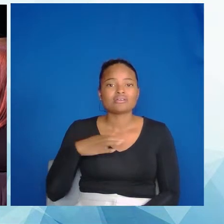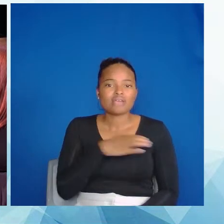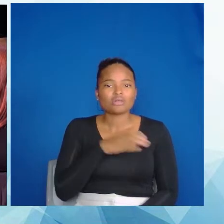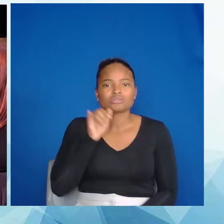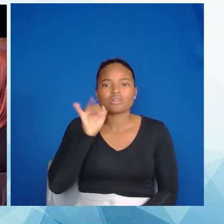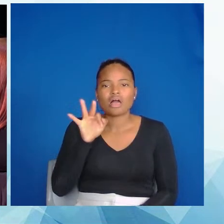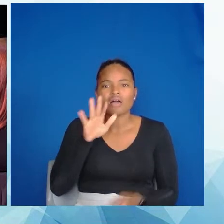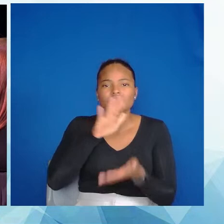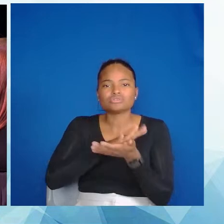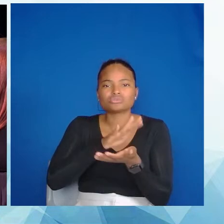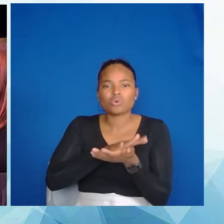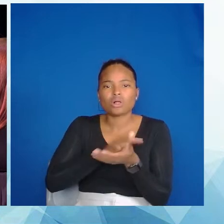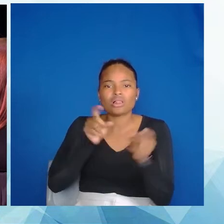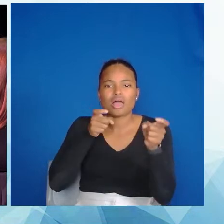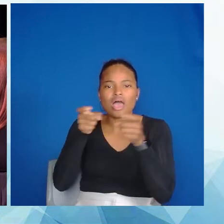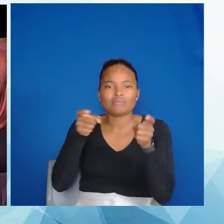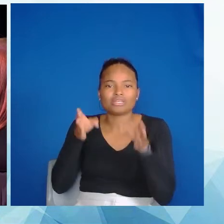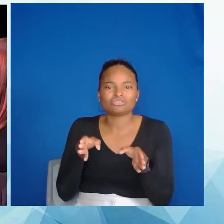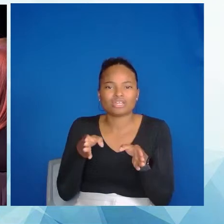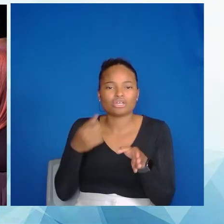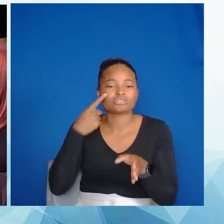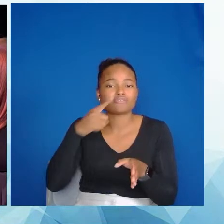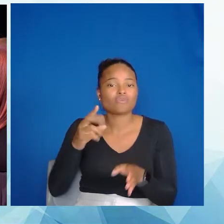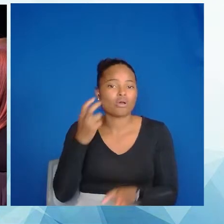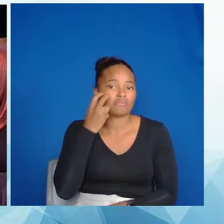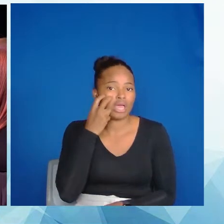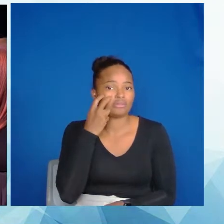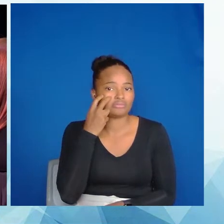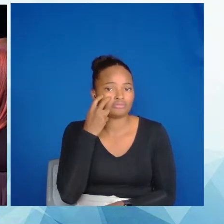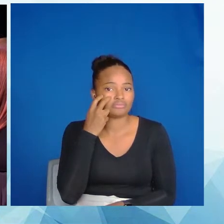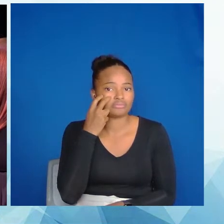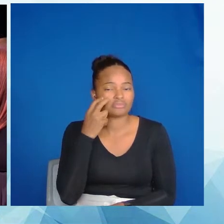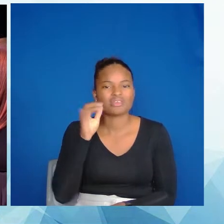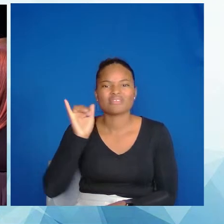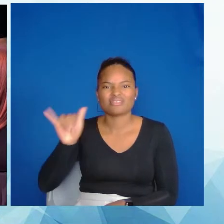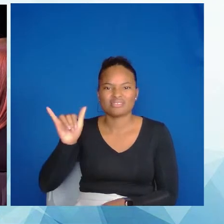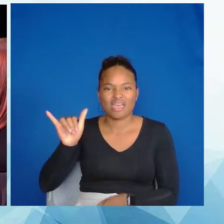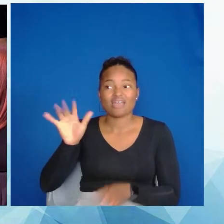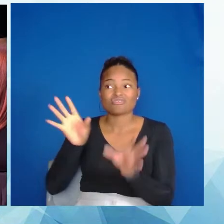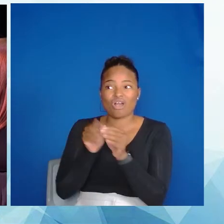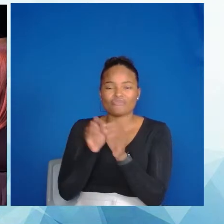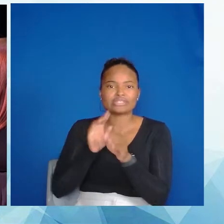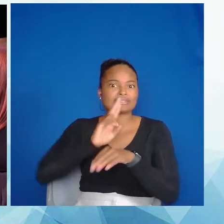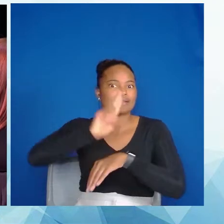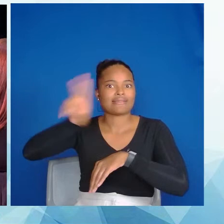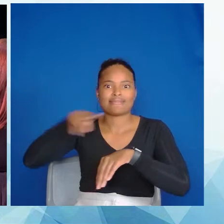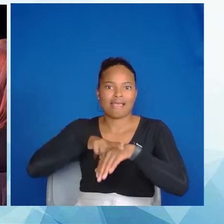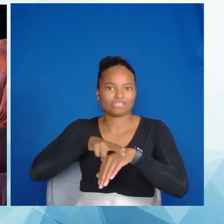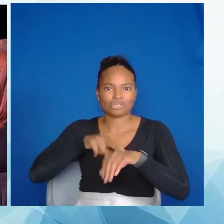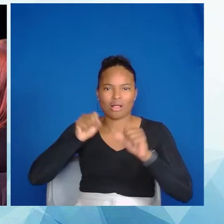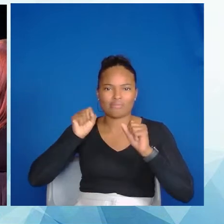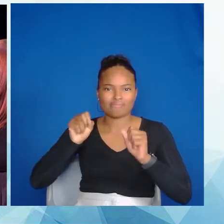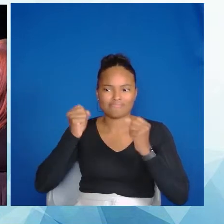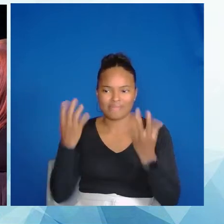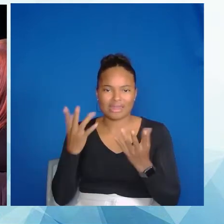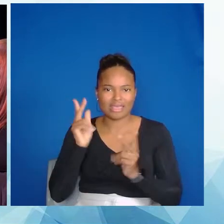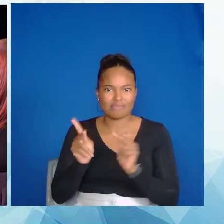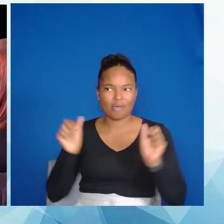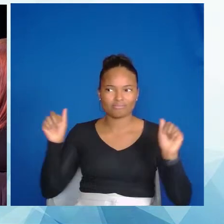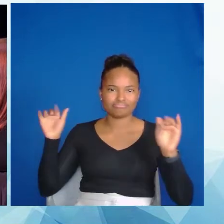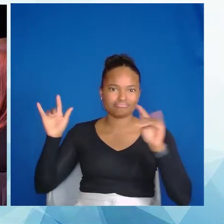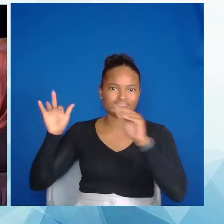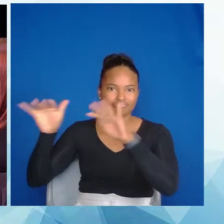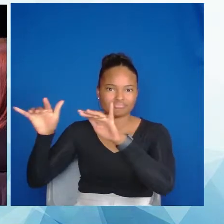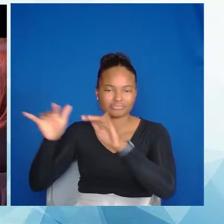School Administrators for the Blind. That's a national level conference that I attended. They